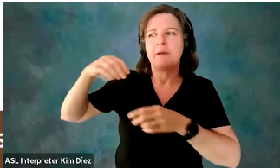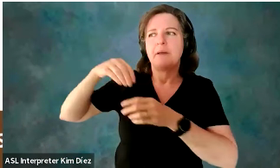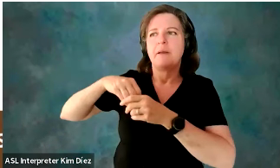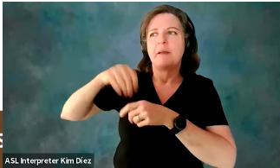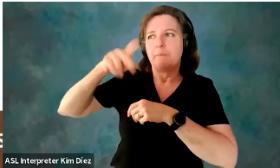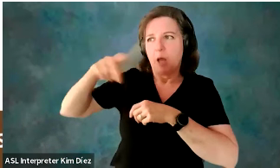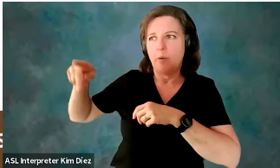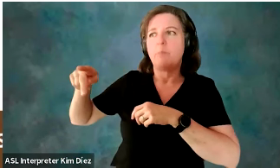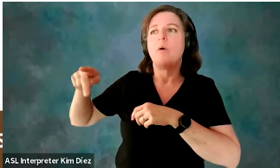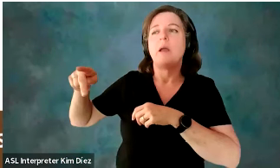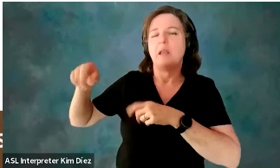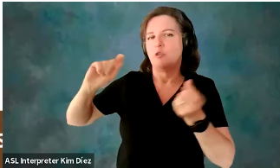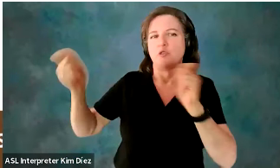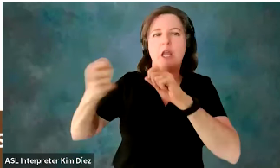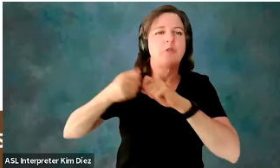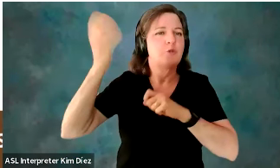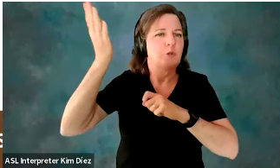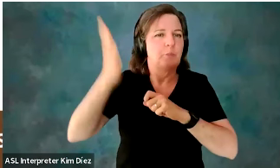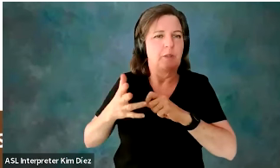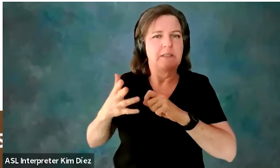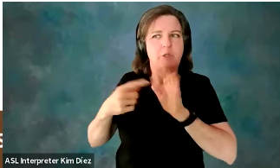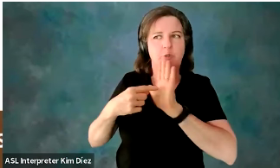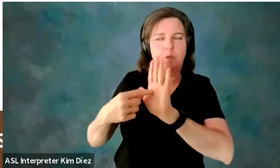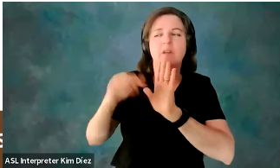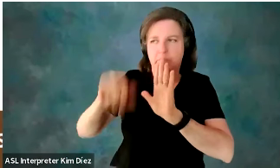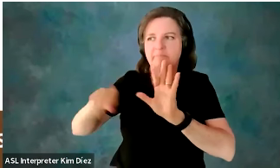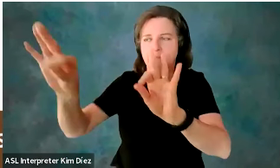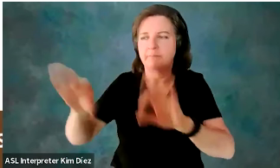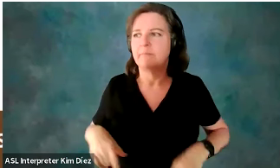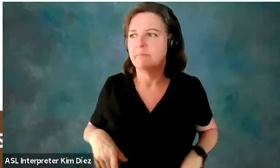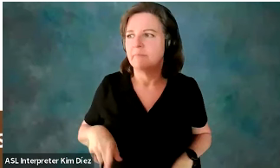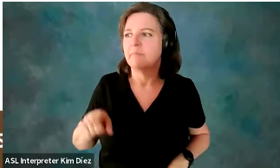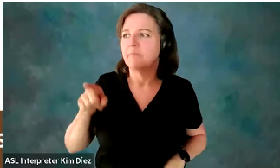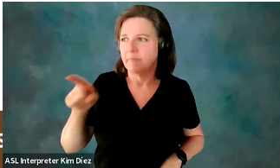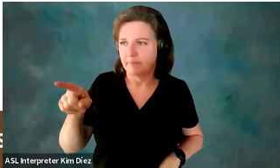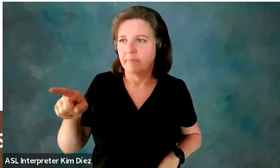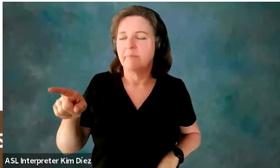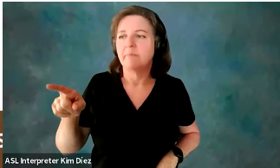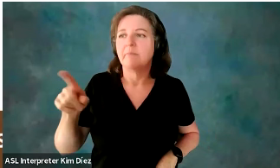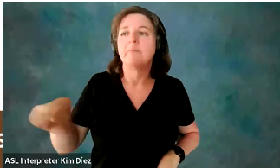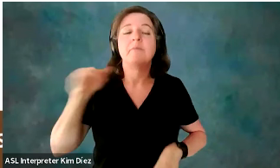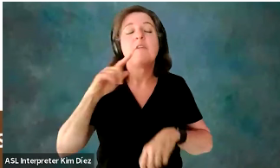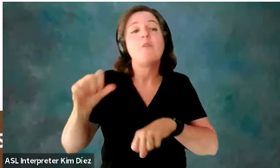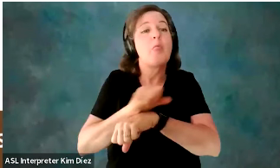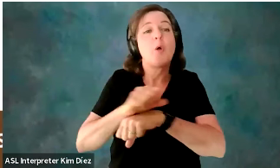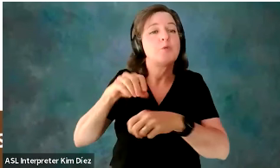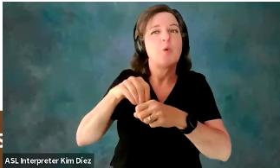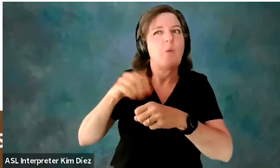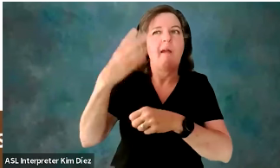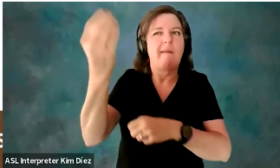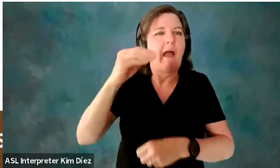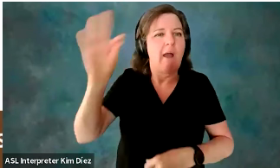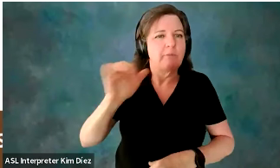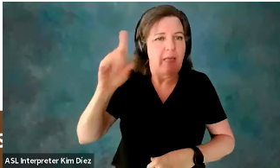Instead of seeing the slide, here we go for the presenter view. There we are. For those people that are doing field work